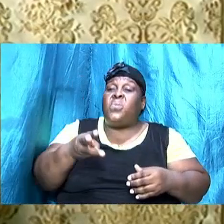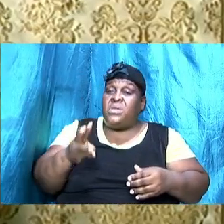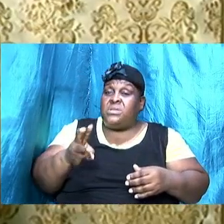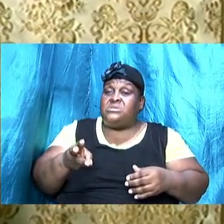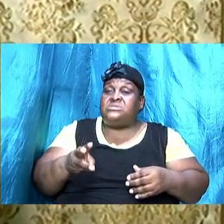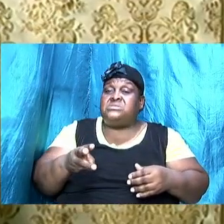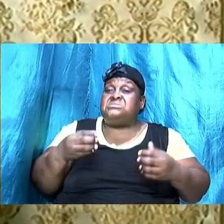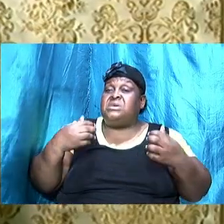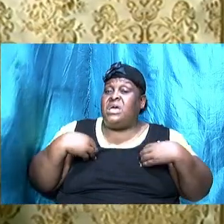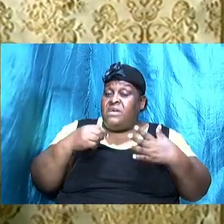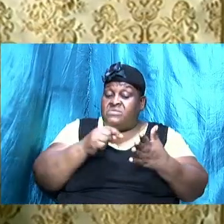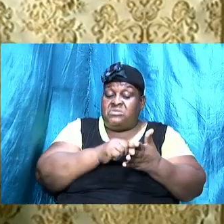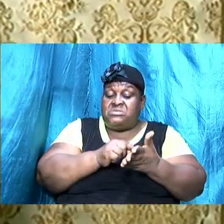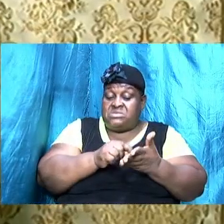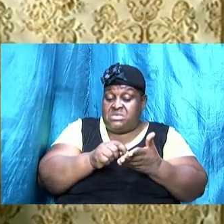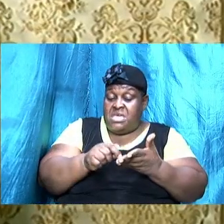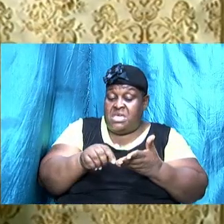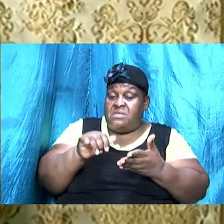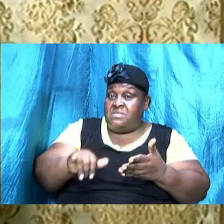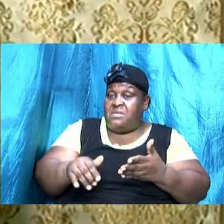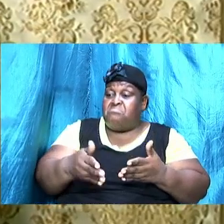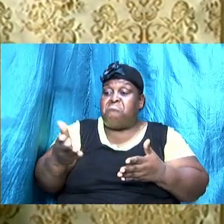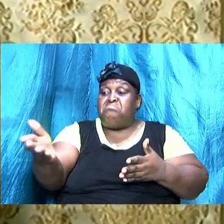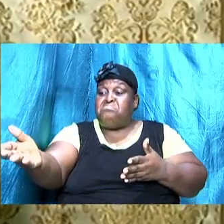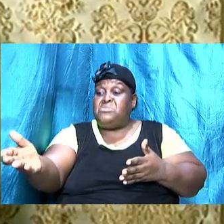terms of signing that they were there.